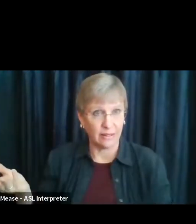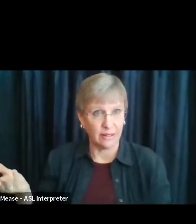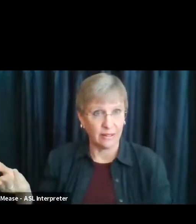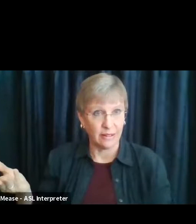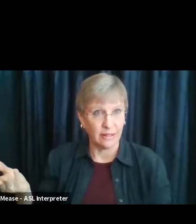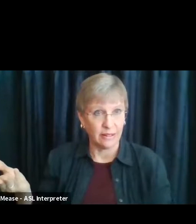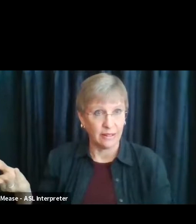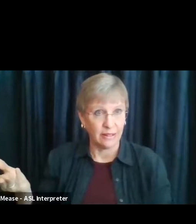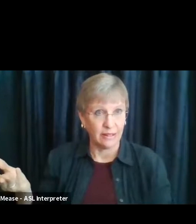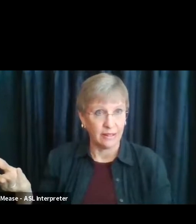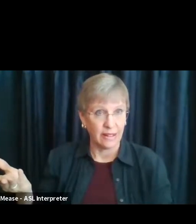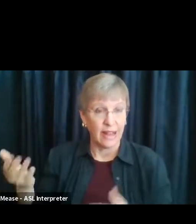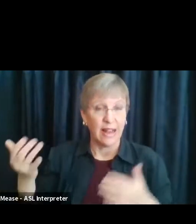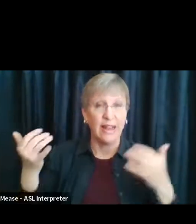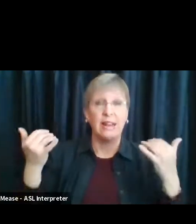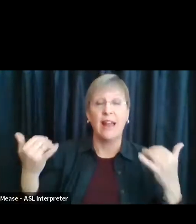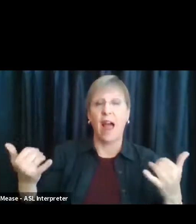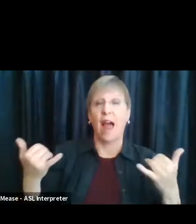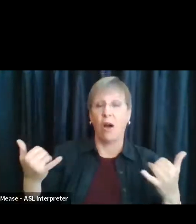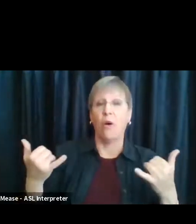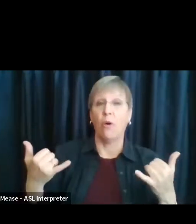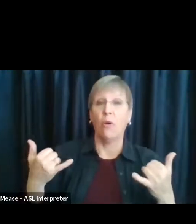we are back in